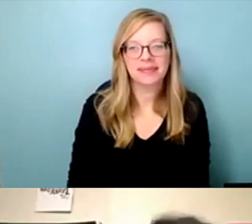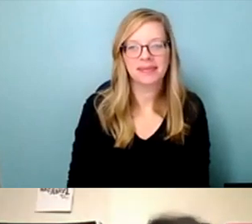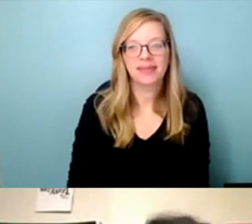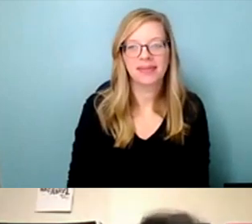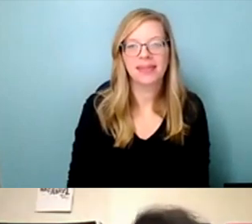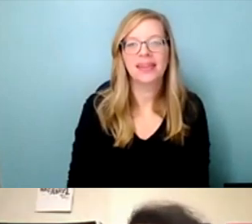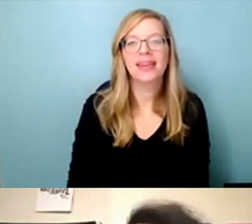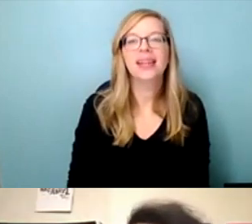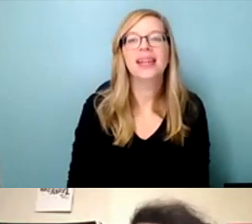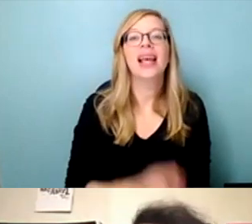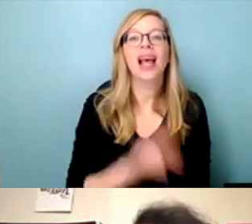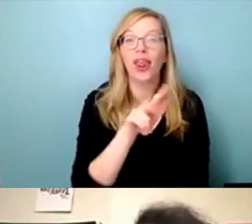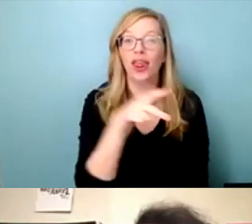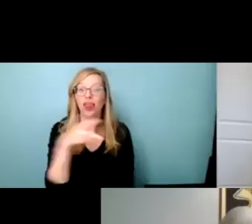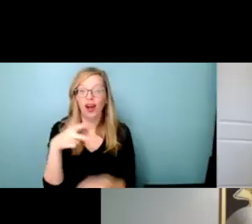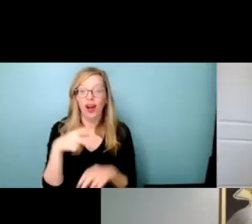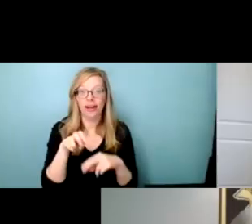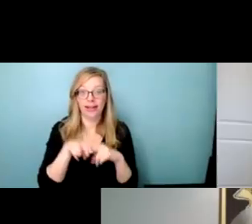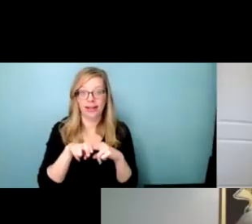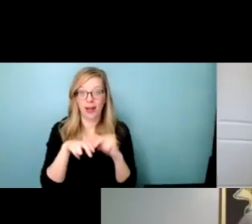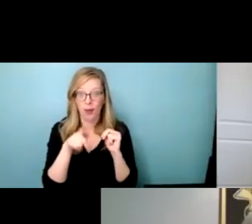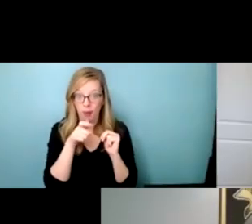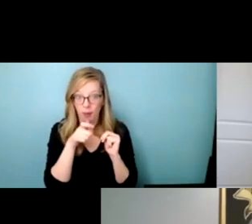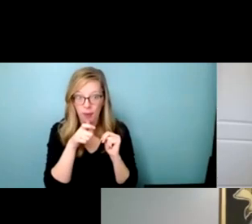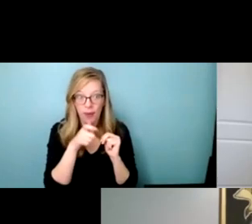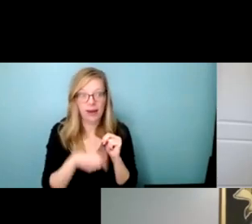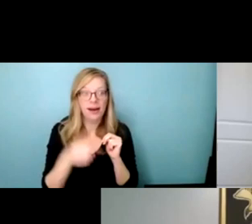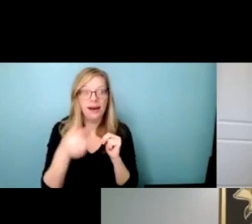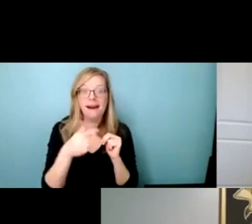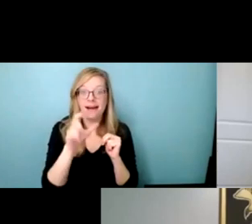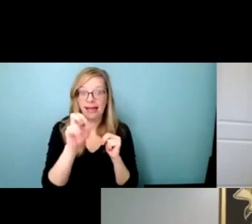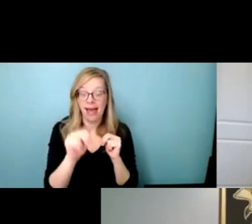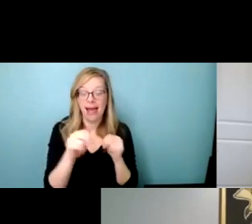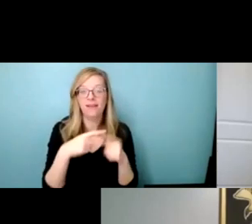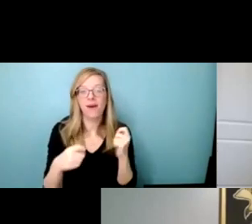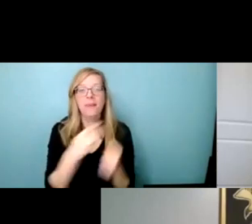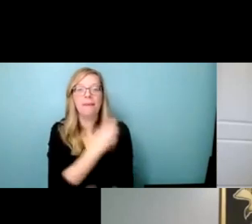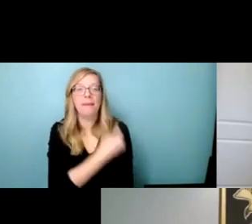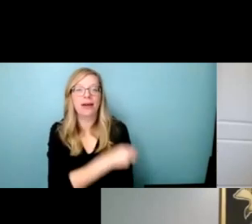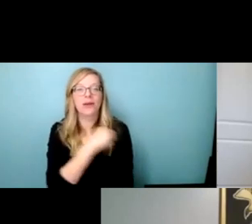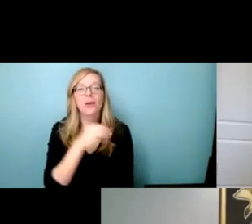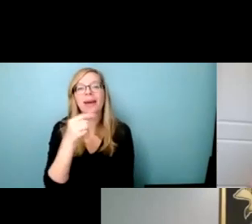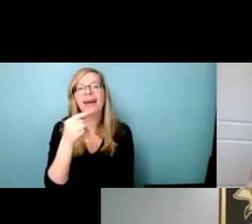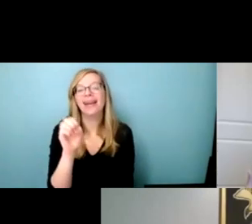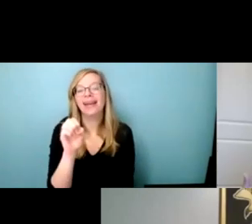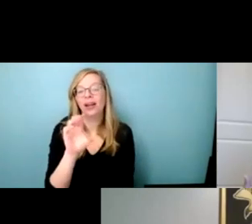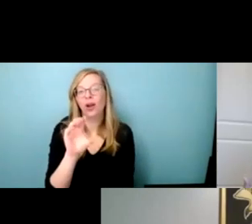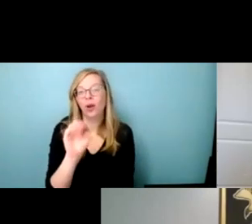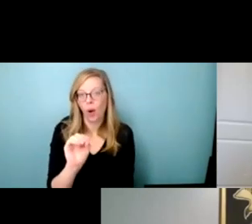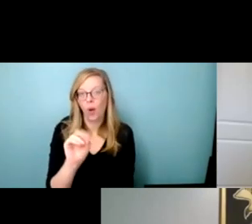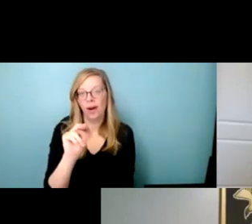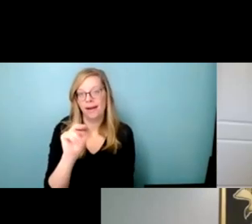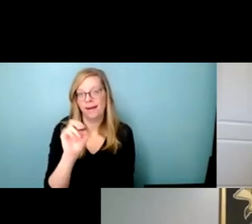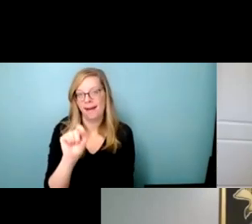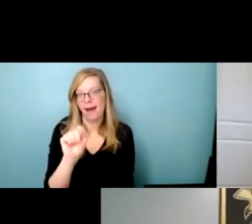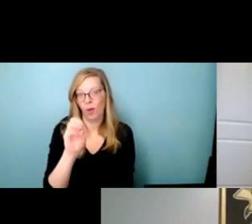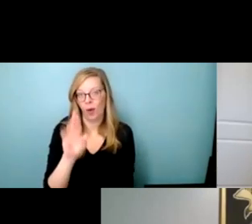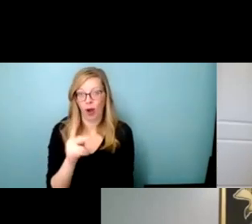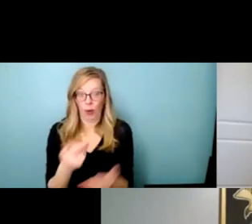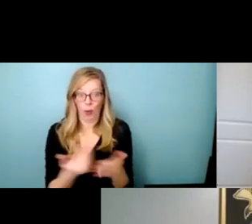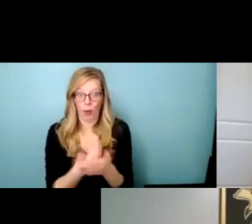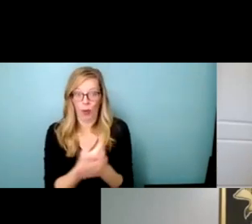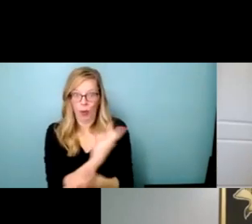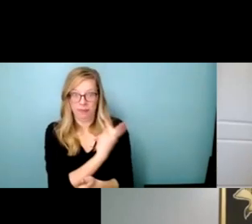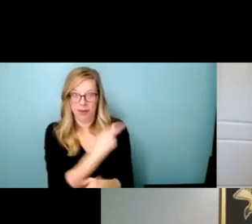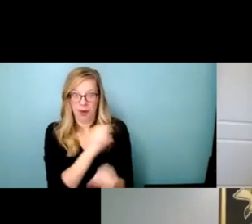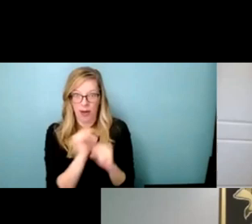everyone. And our third panelist here today, Glenn from Manitoba Eco Network, is a new colleague of mine. So I'm really excited to get to